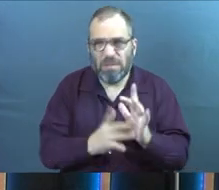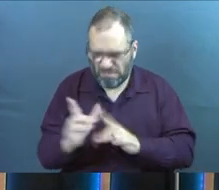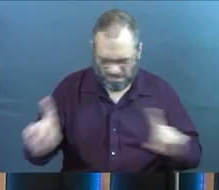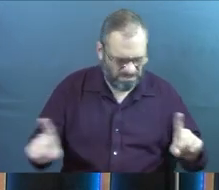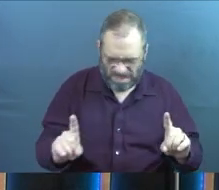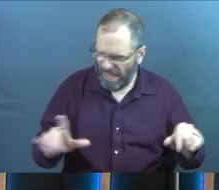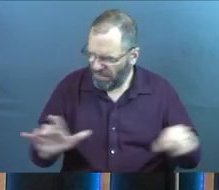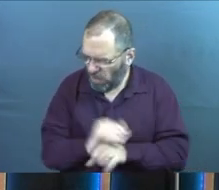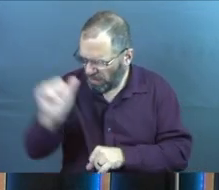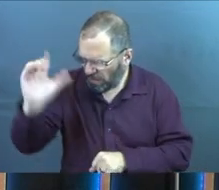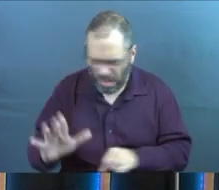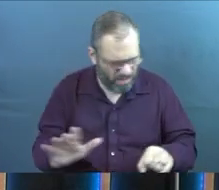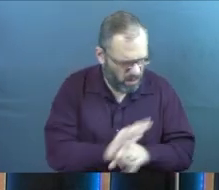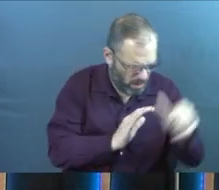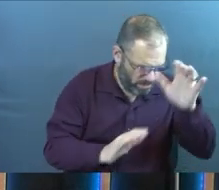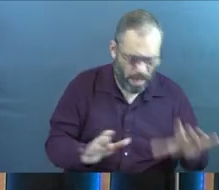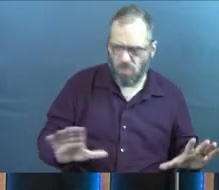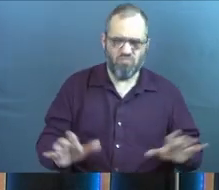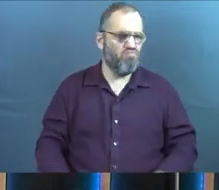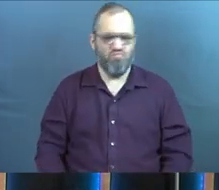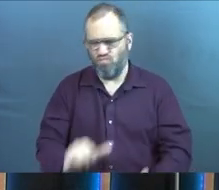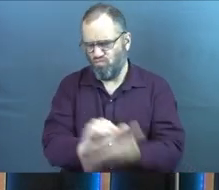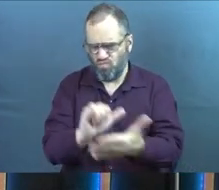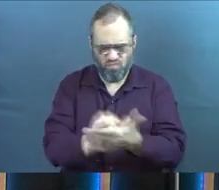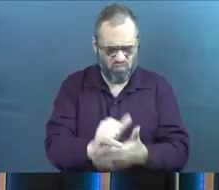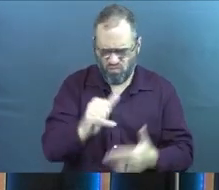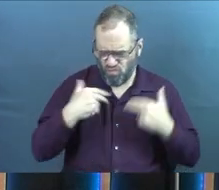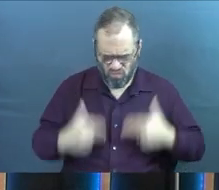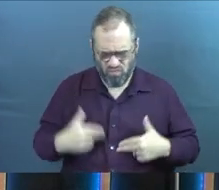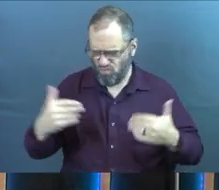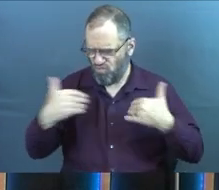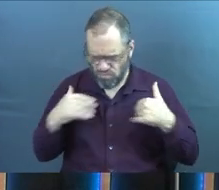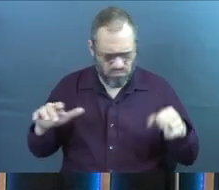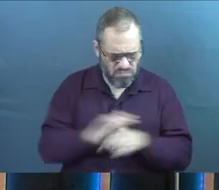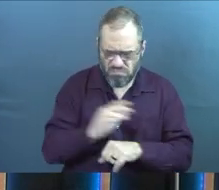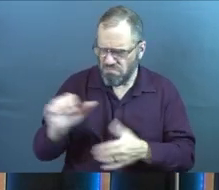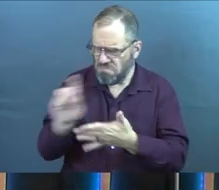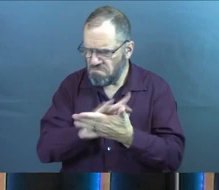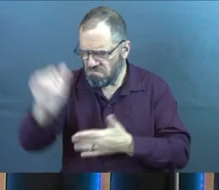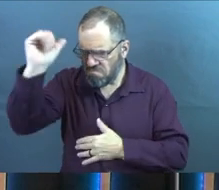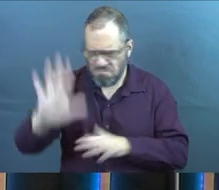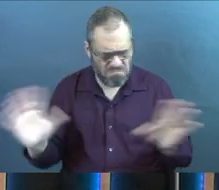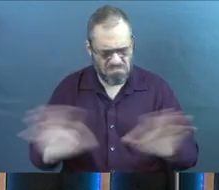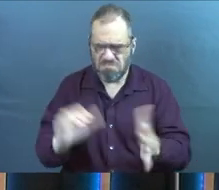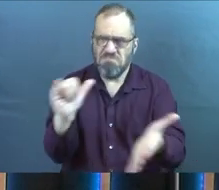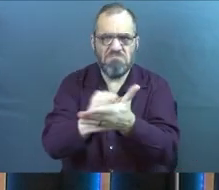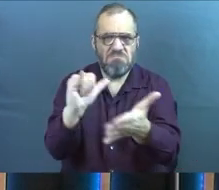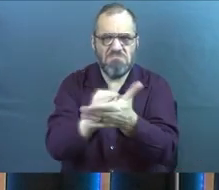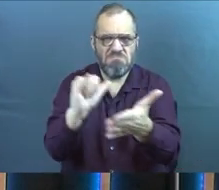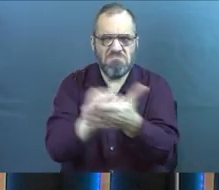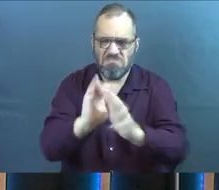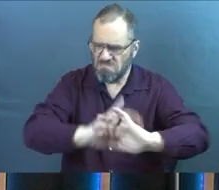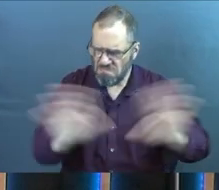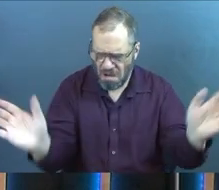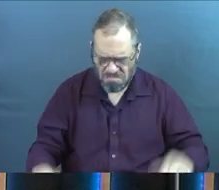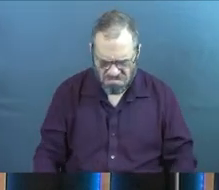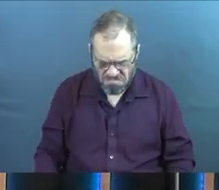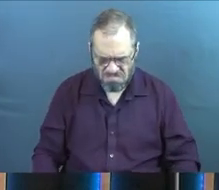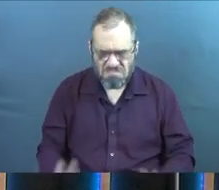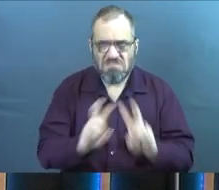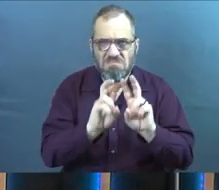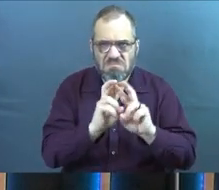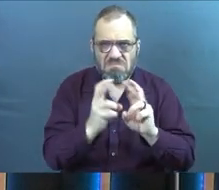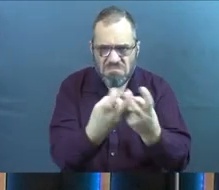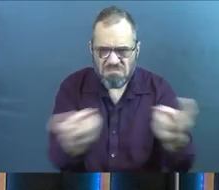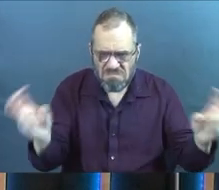right? He's fully God, fully man. And people are like, there's no way a human being can carry the full divinity of God in himself or in herself. It just doesn't work,